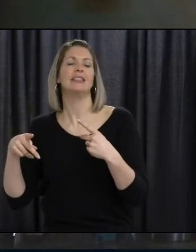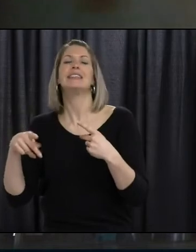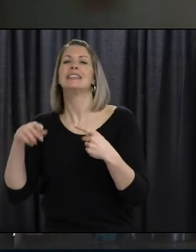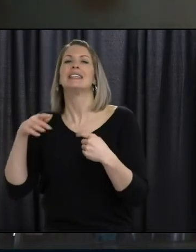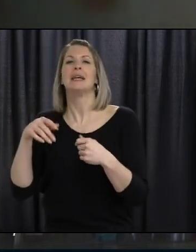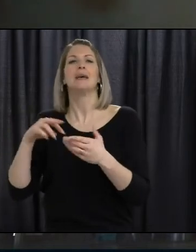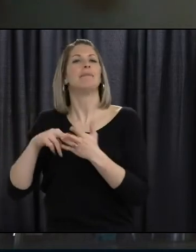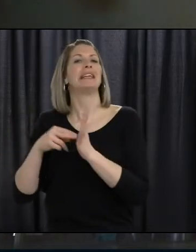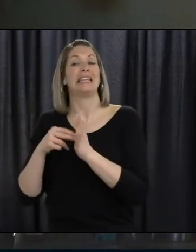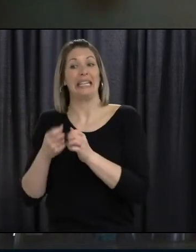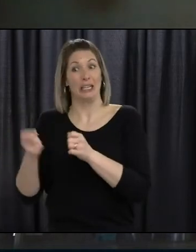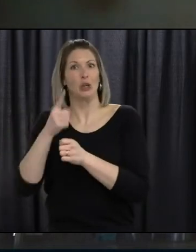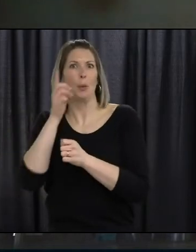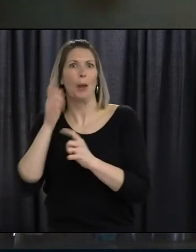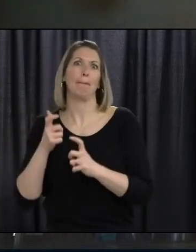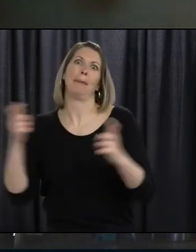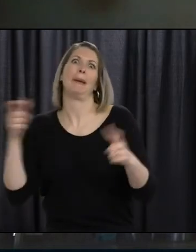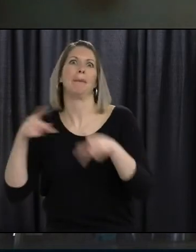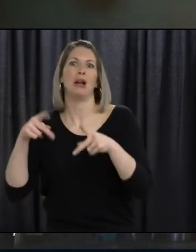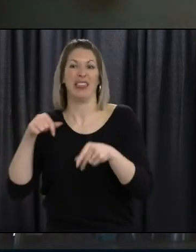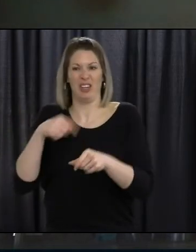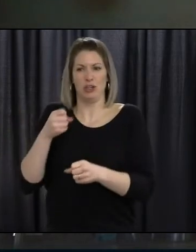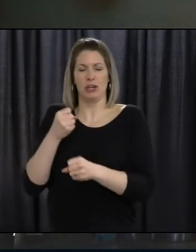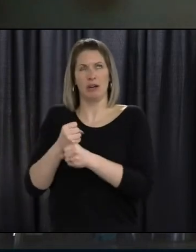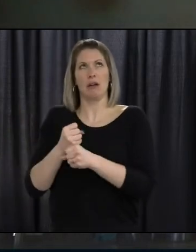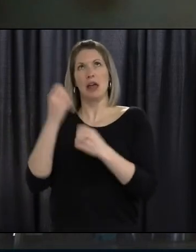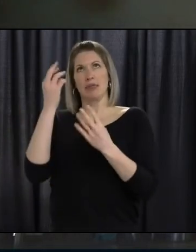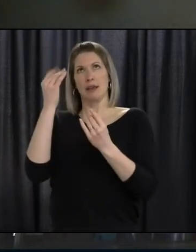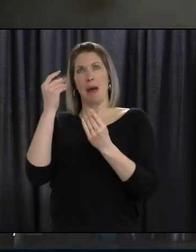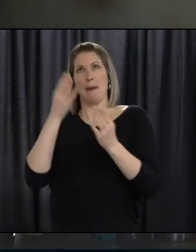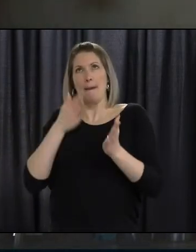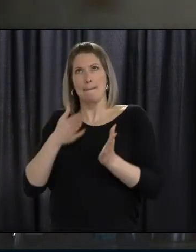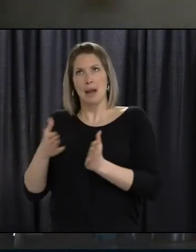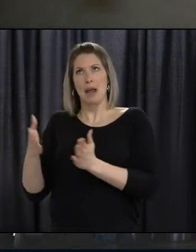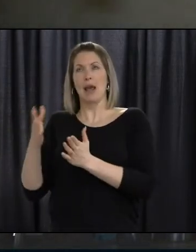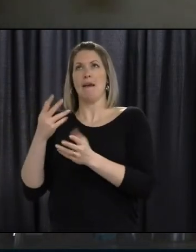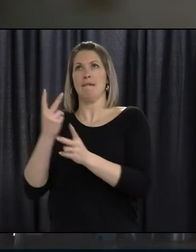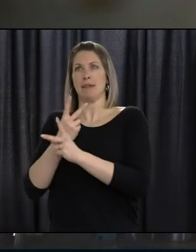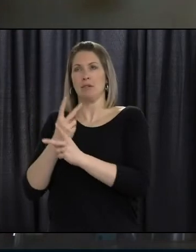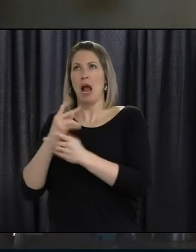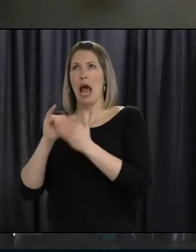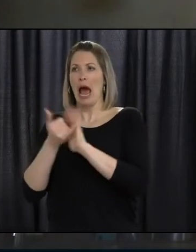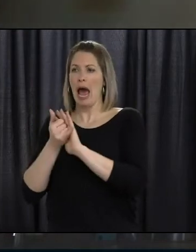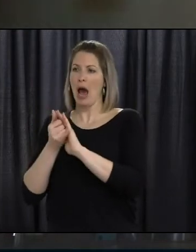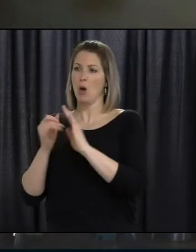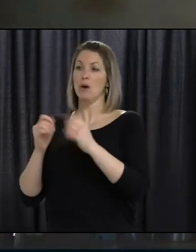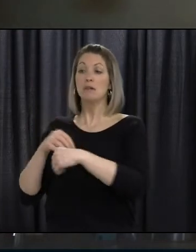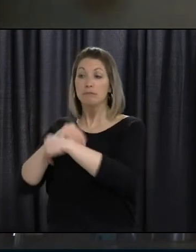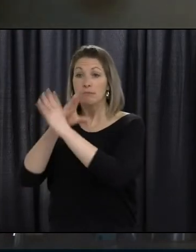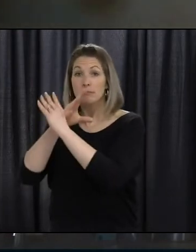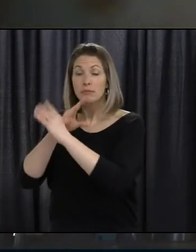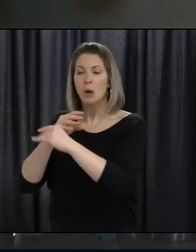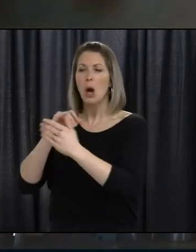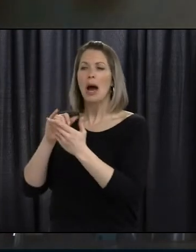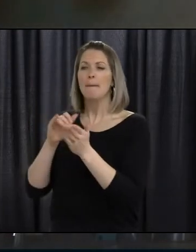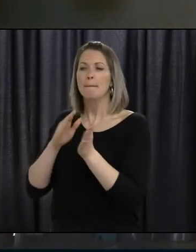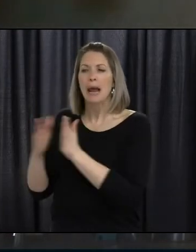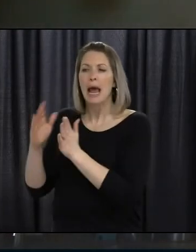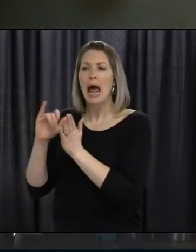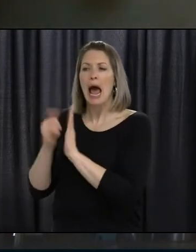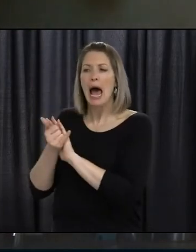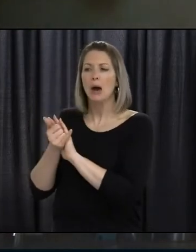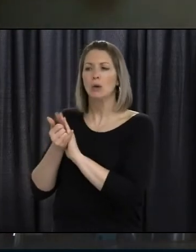ways that they can use the principles of physical distancing and social connectedness to plan how they might wish to